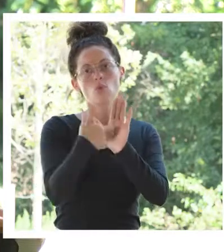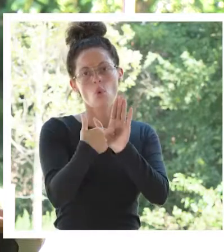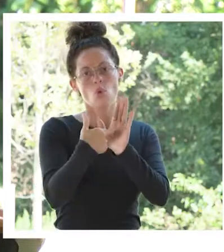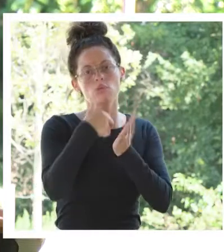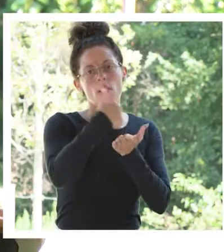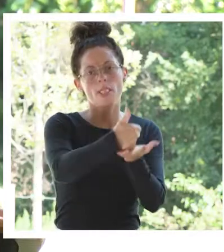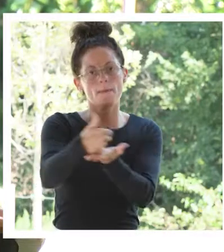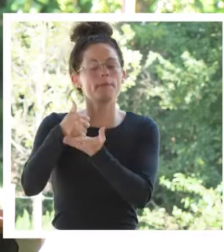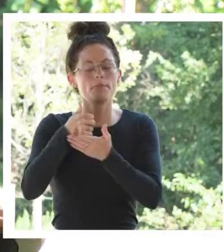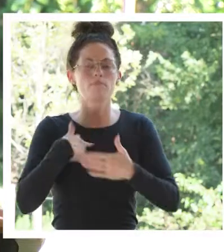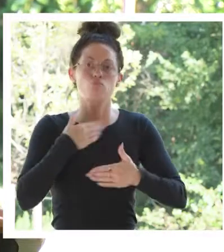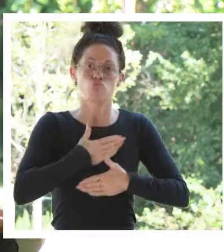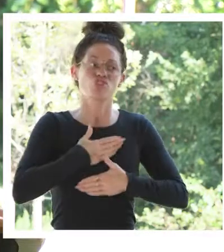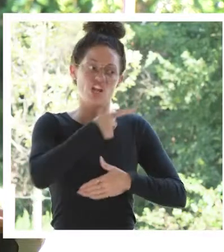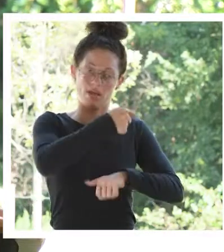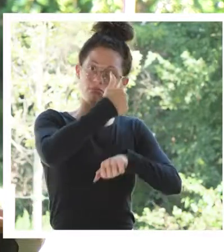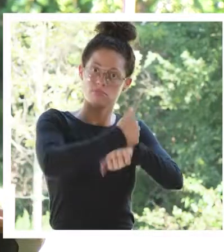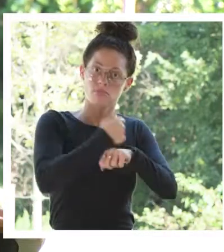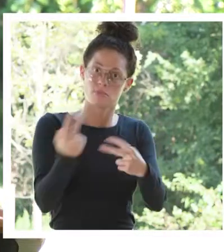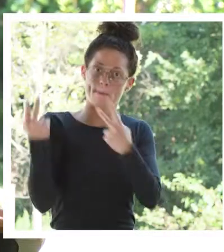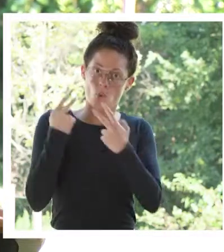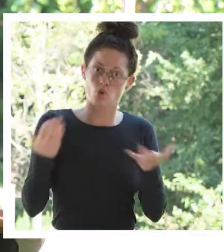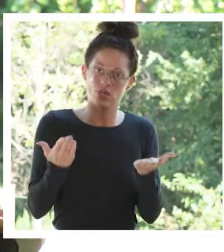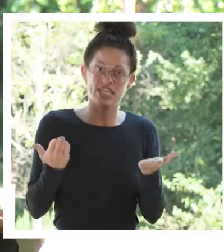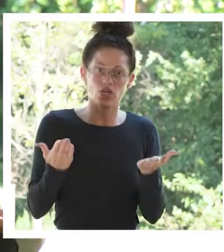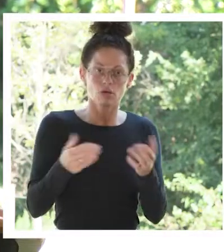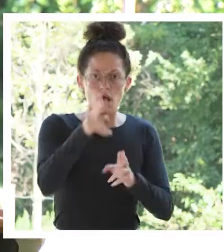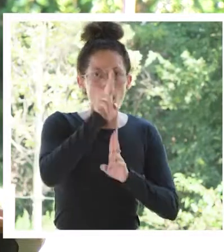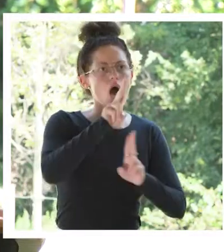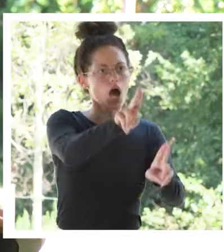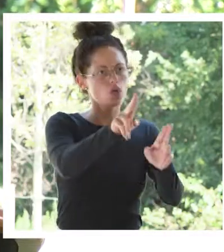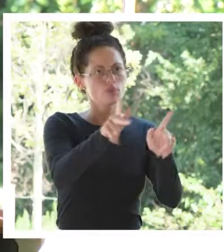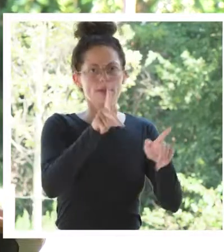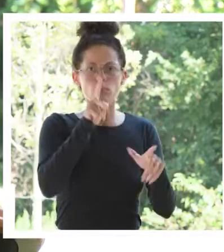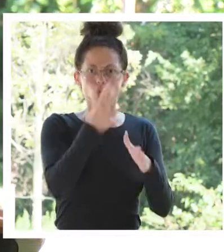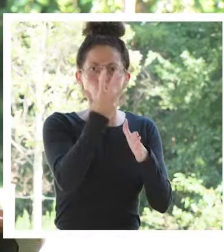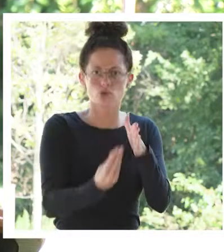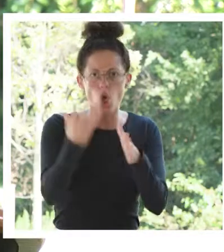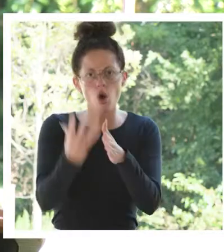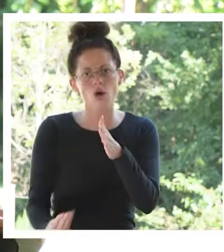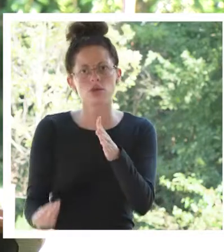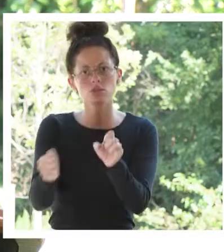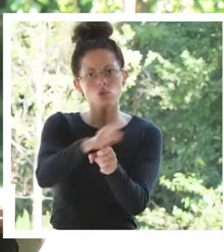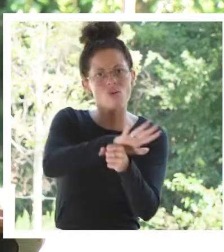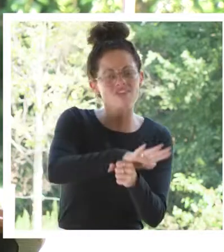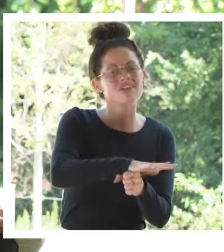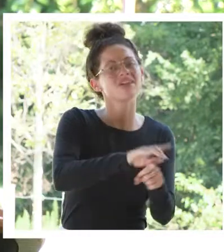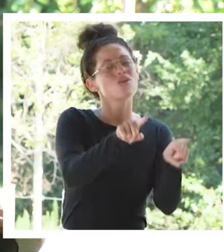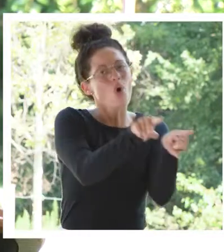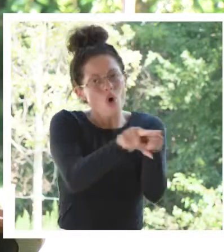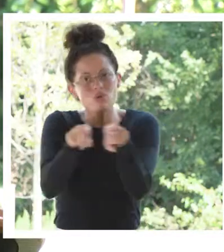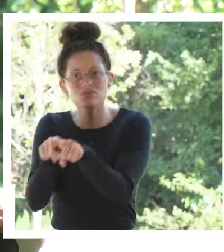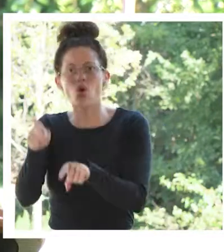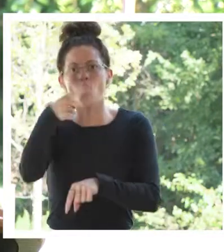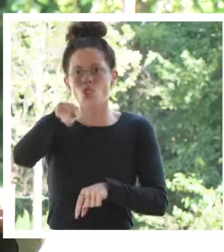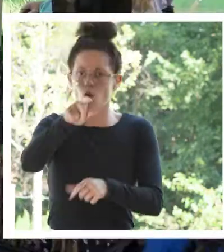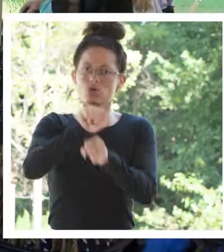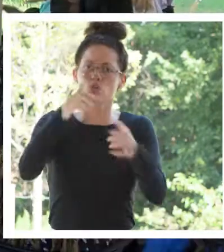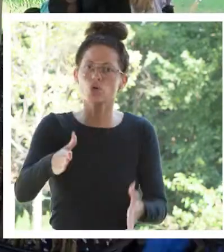is not only memorializing the lives that have been lost, but the heroes who stood here and helped protect this county. Thank